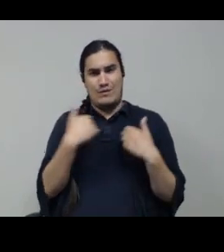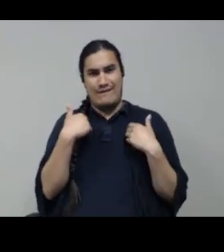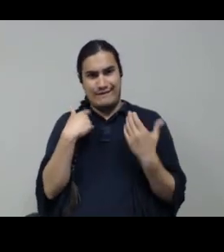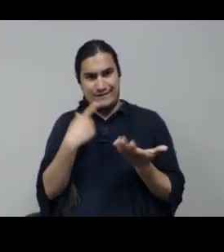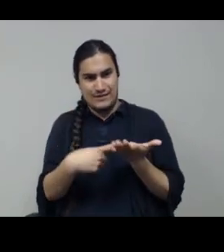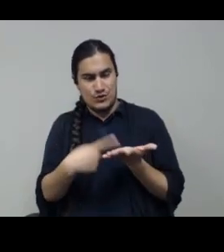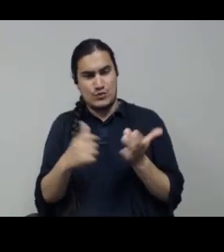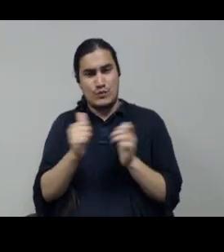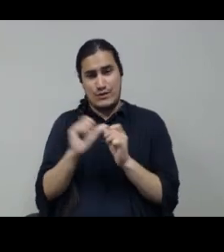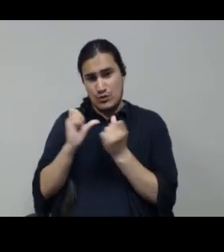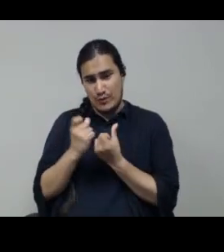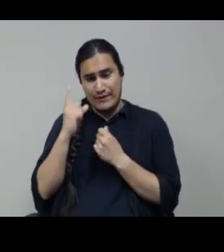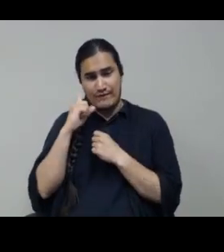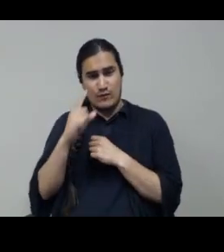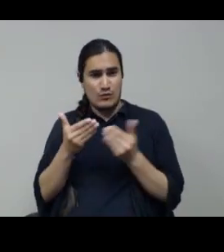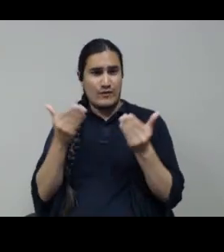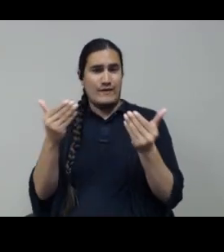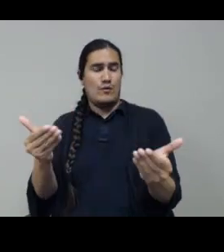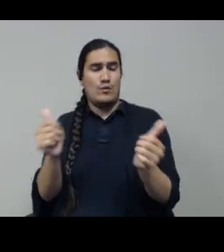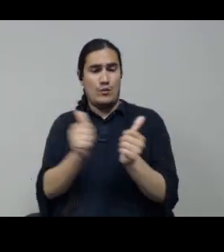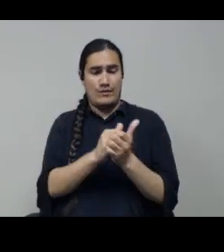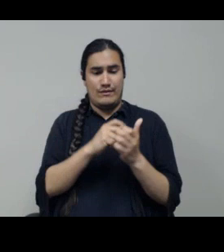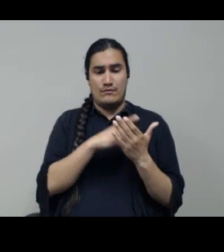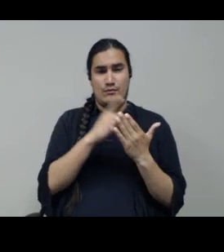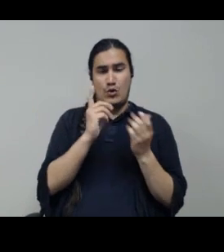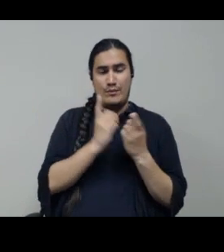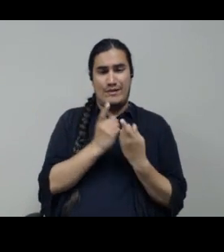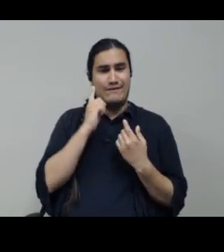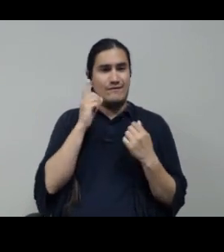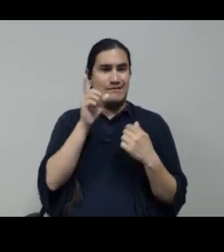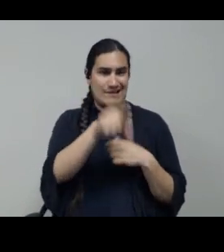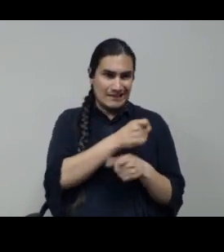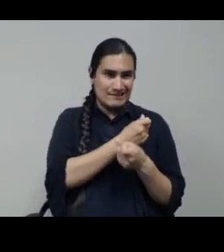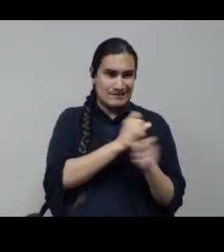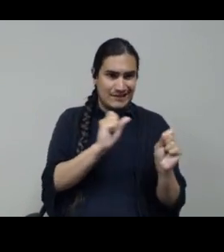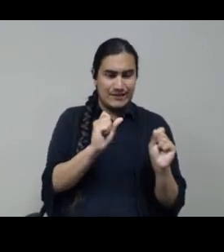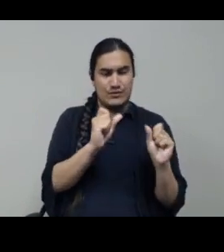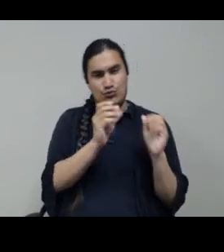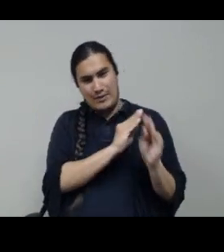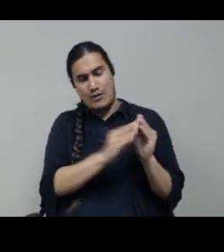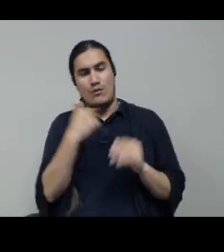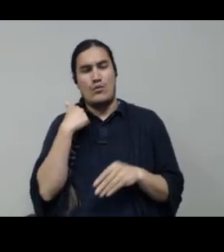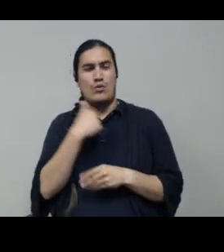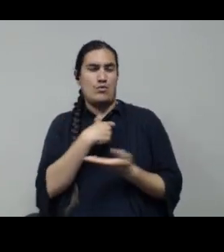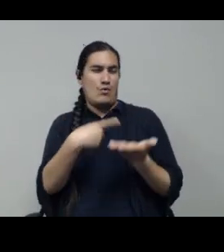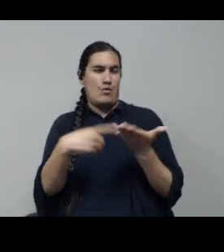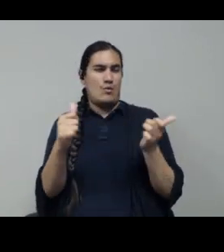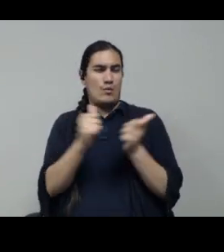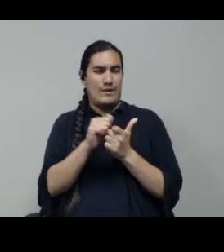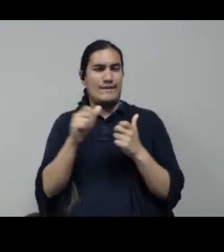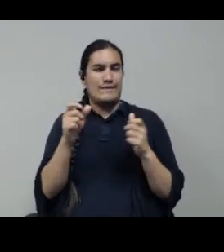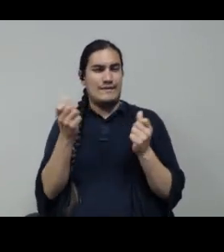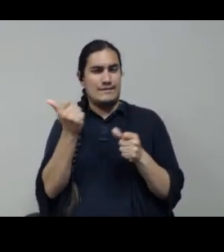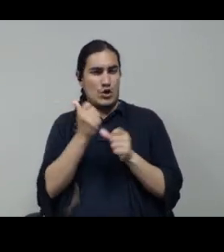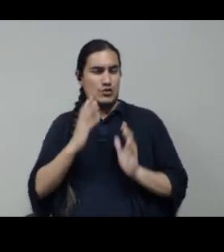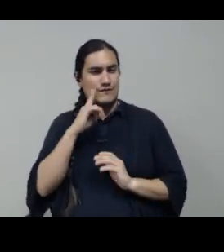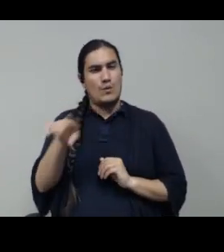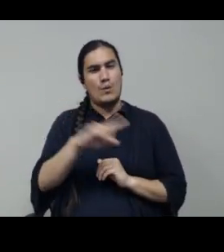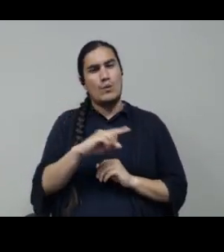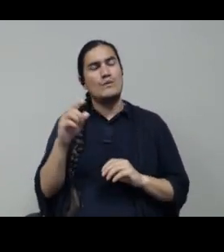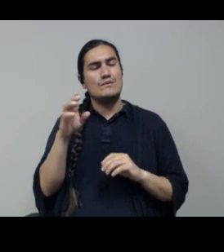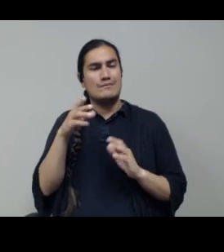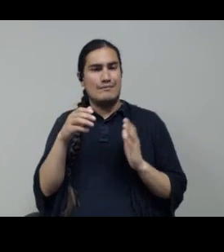department to move forward on projects that need safety and repair. We are talking with the sponsors of those bills, and we